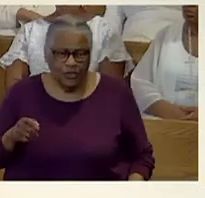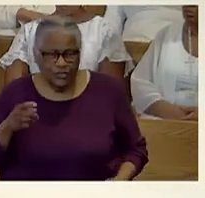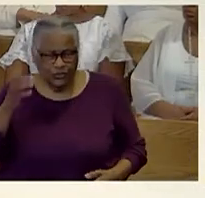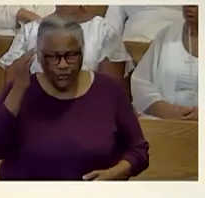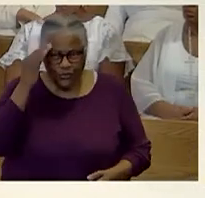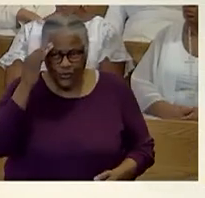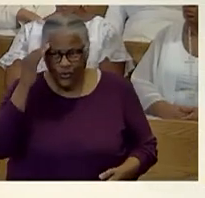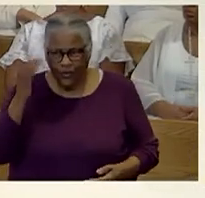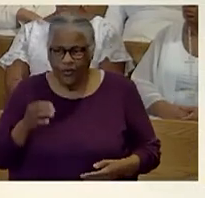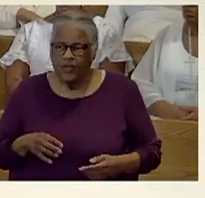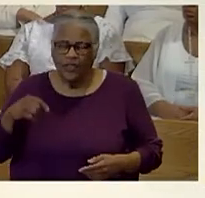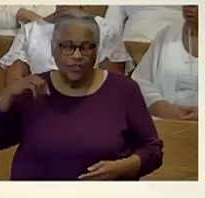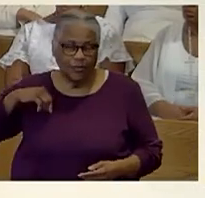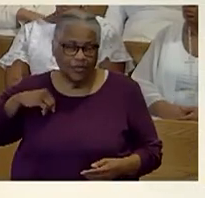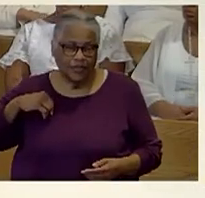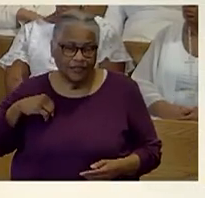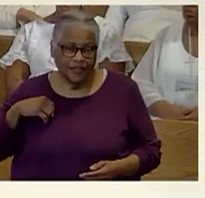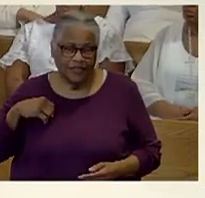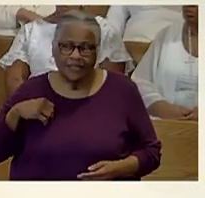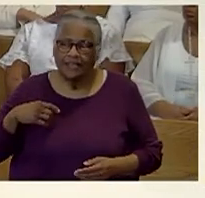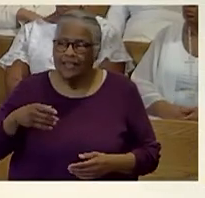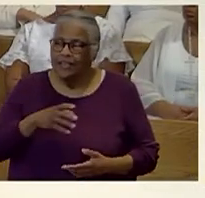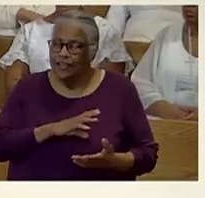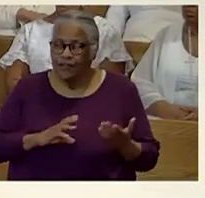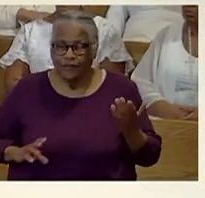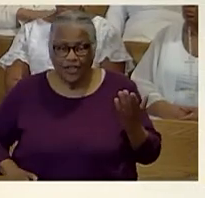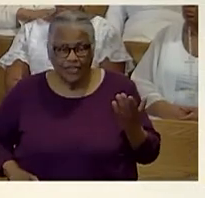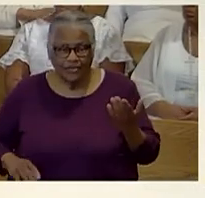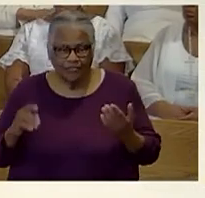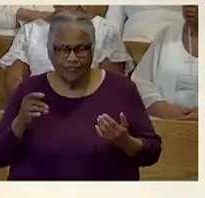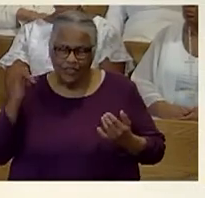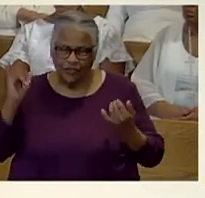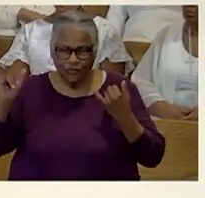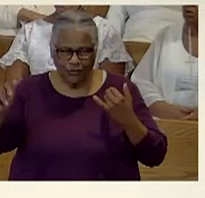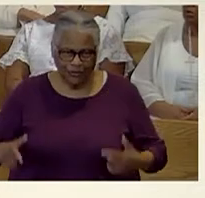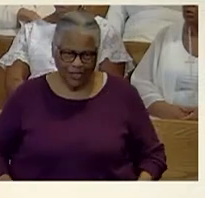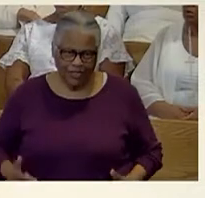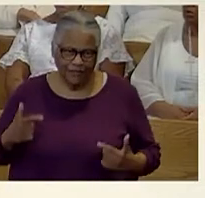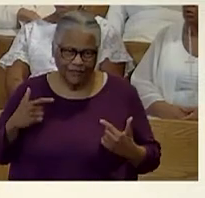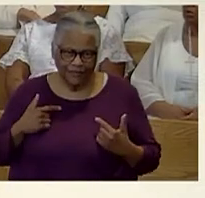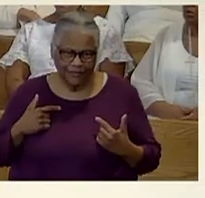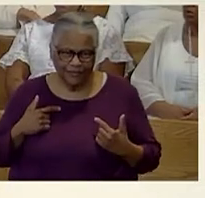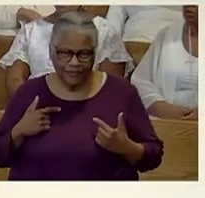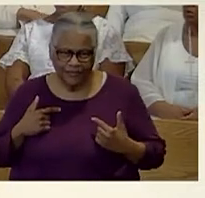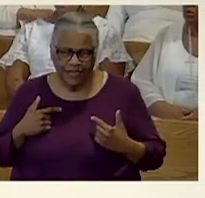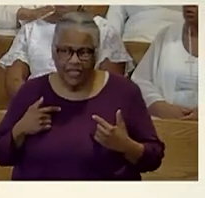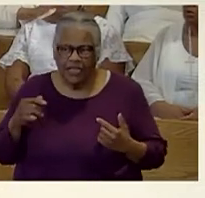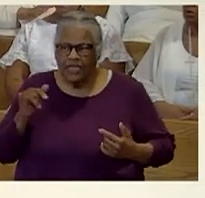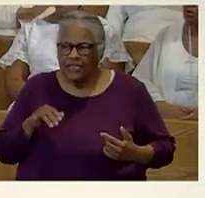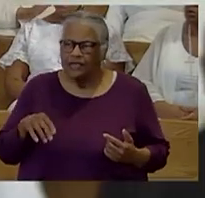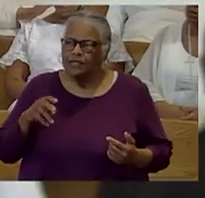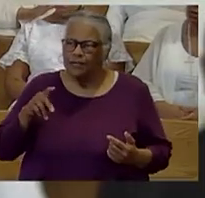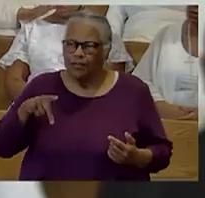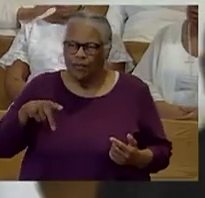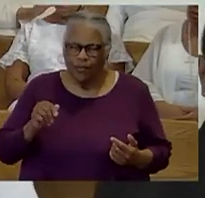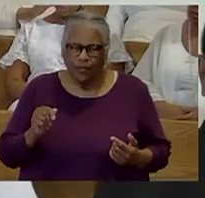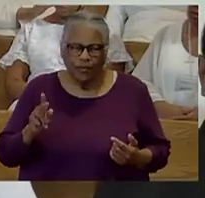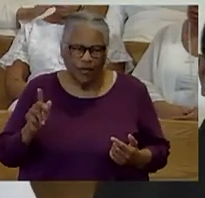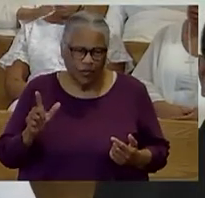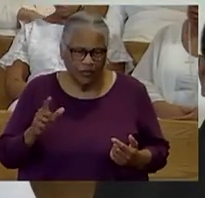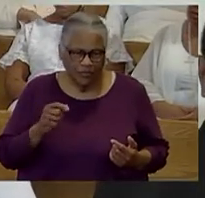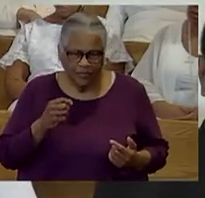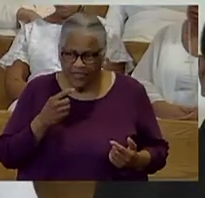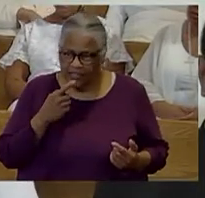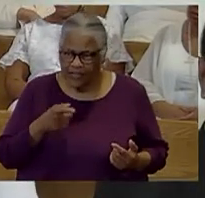want that in your life, because you got all this other coverage, but like Paul, he says, eventually it won't do you no